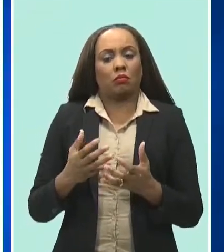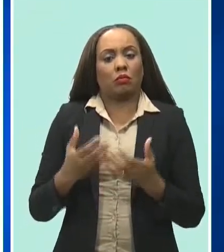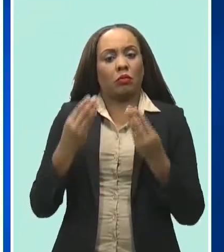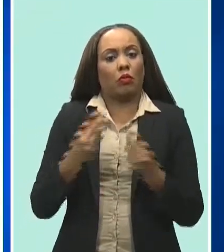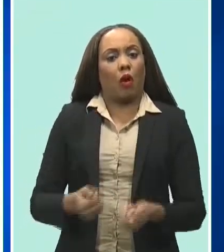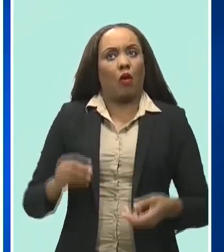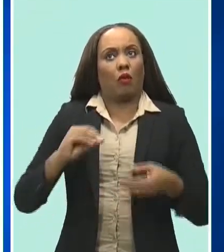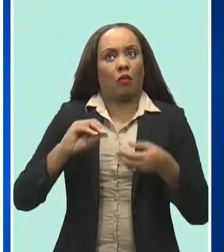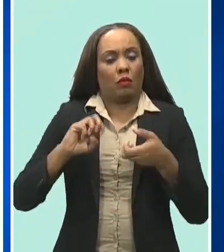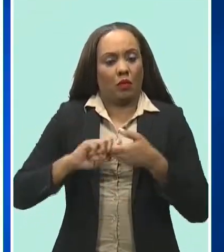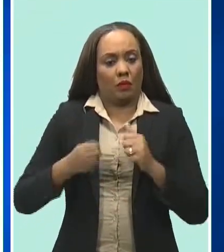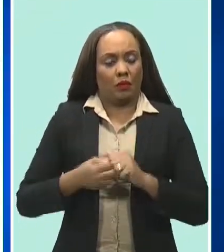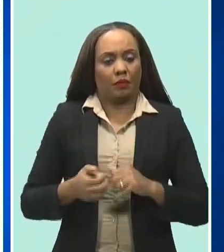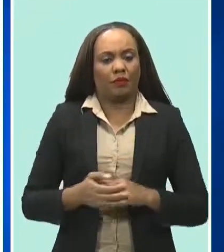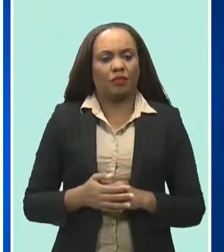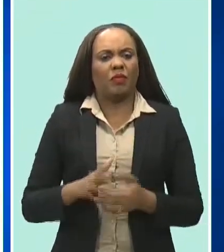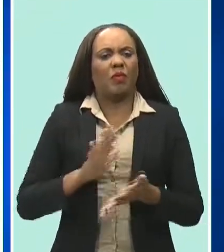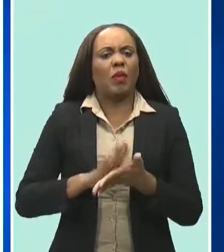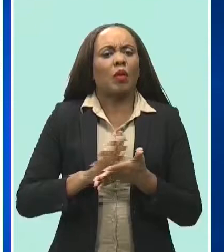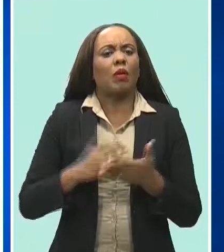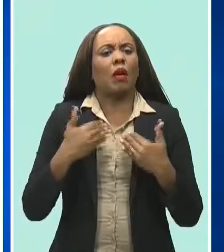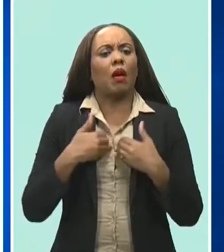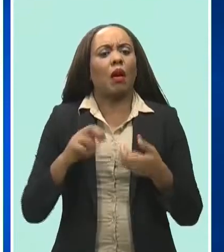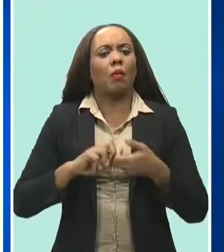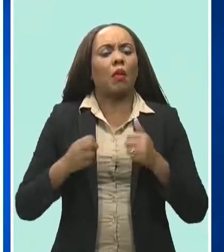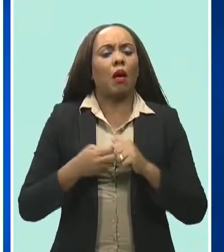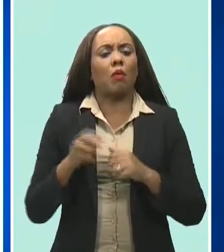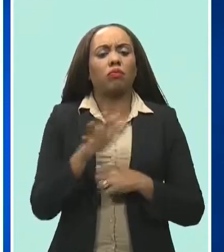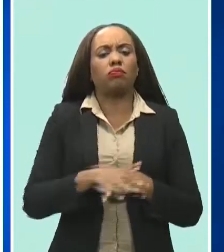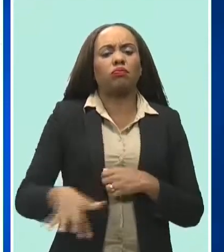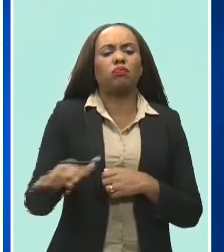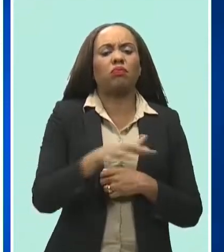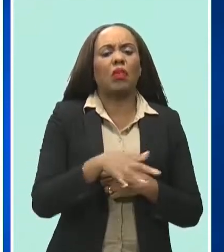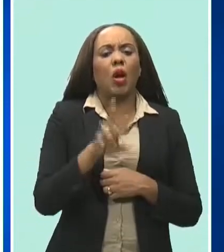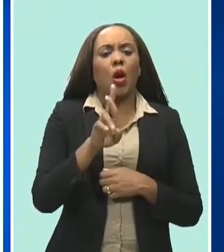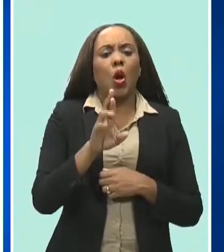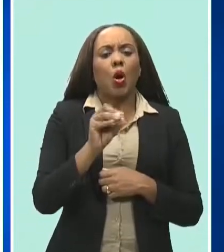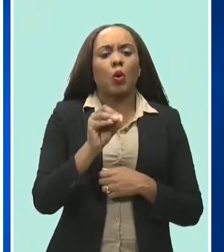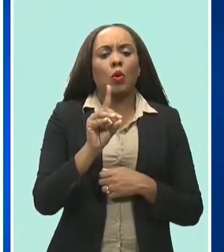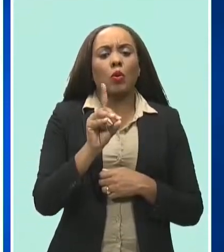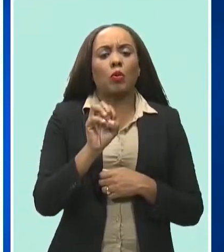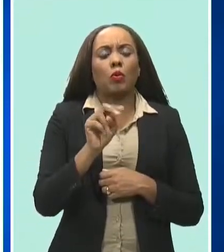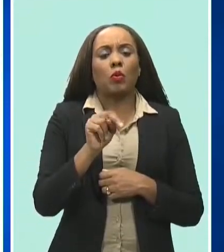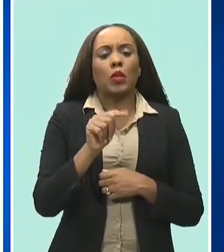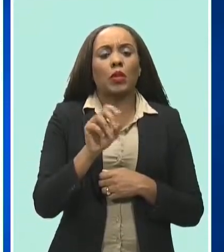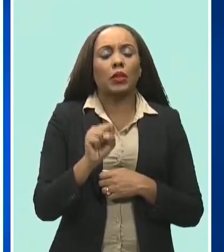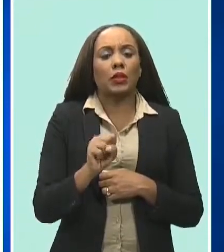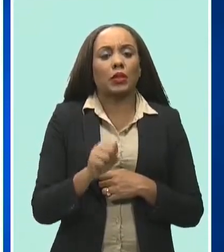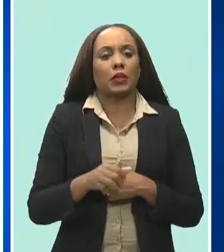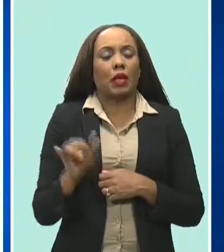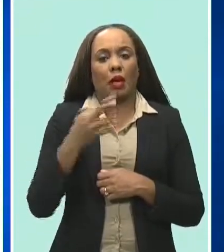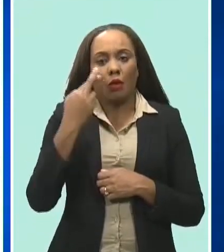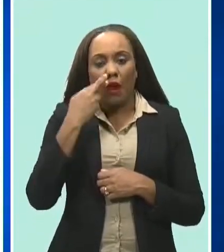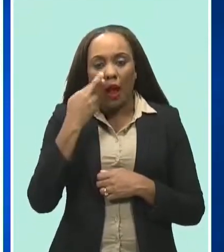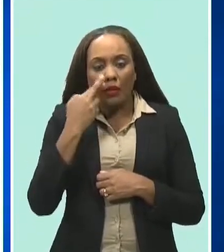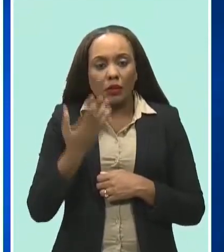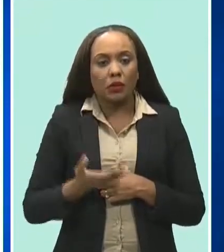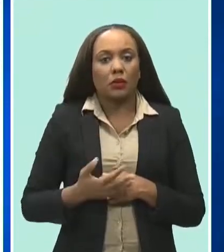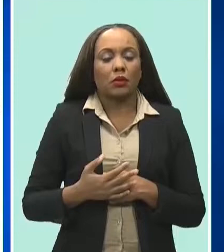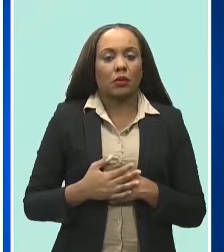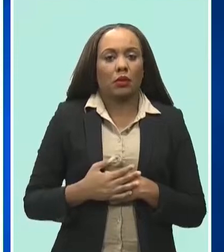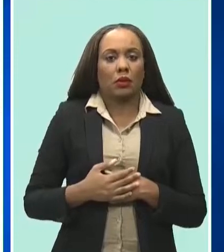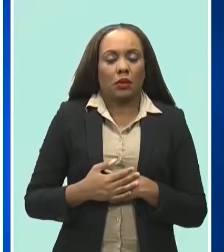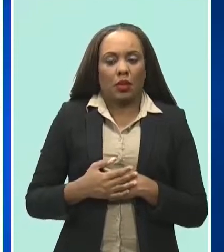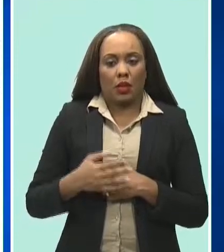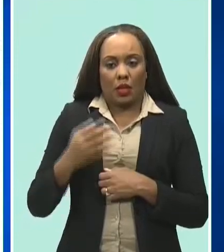has the rodent problem in the area, obviously around the garbage receptacle. The rodents will find places where there are